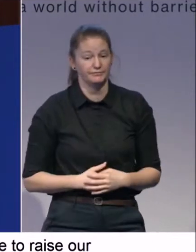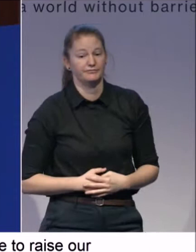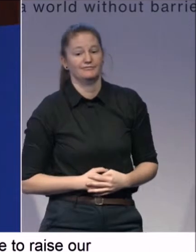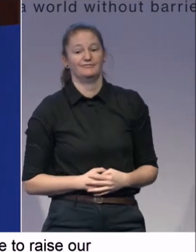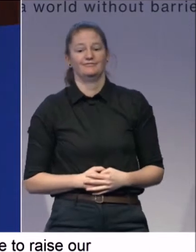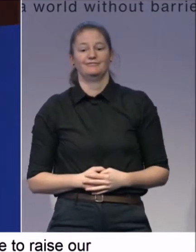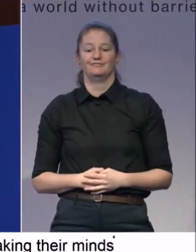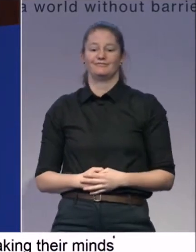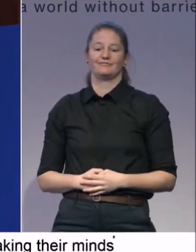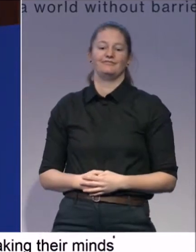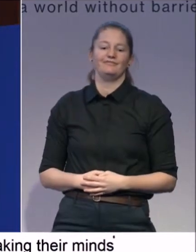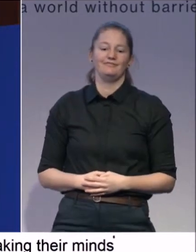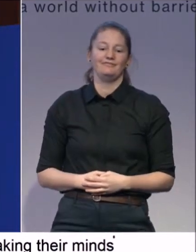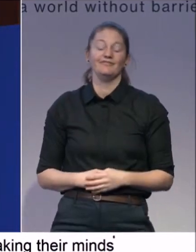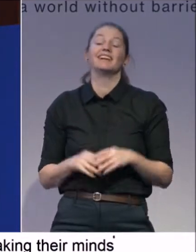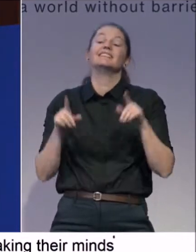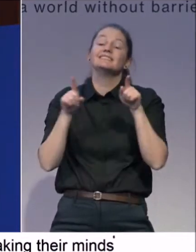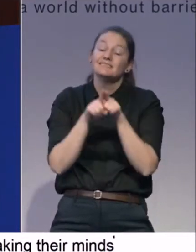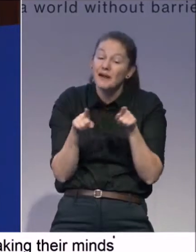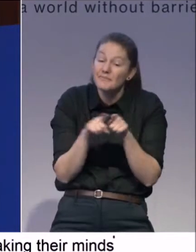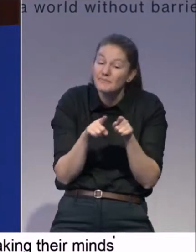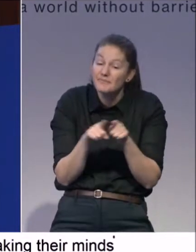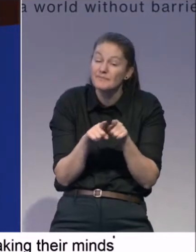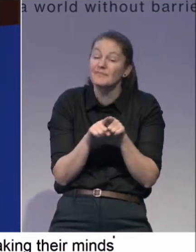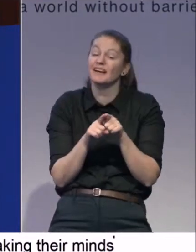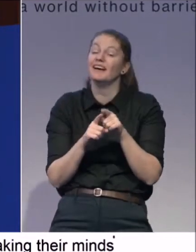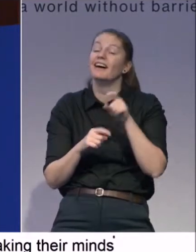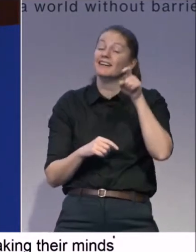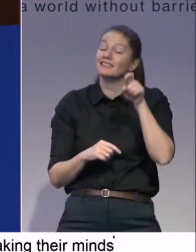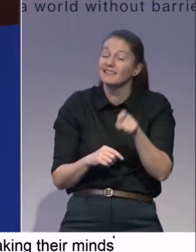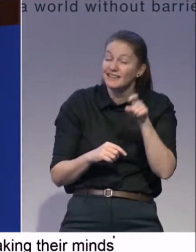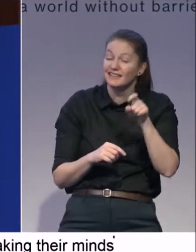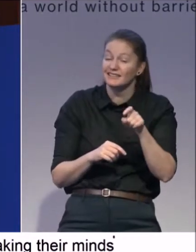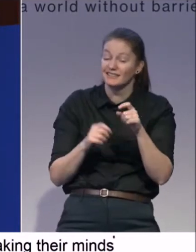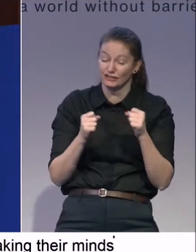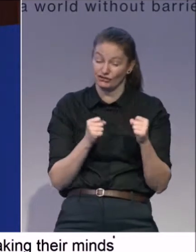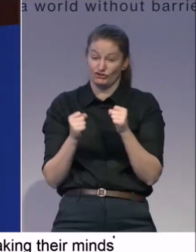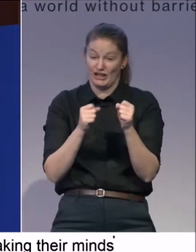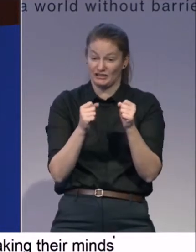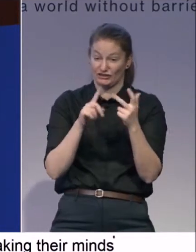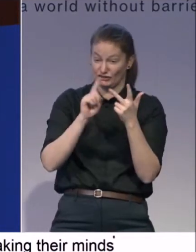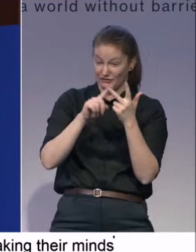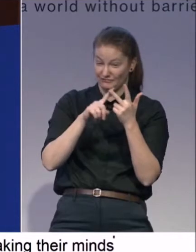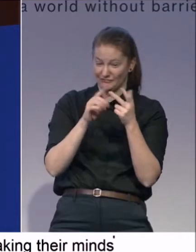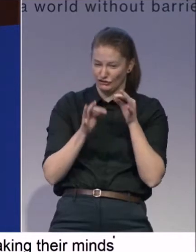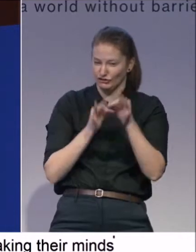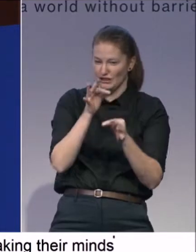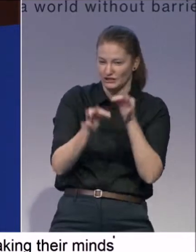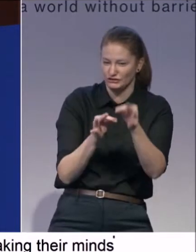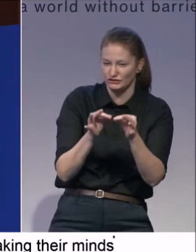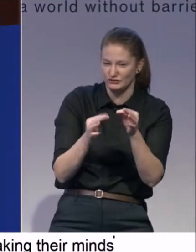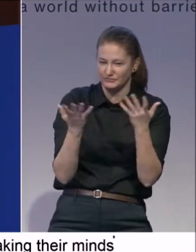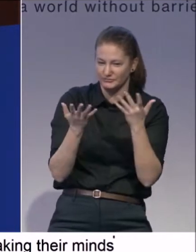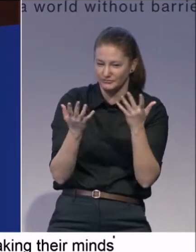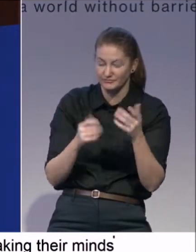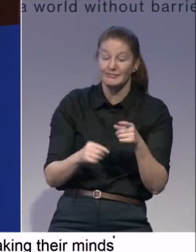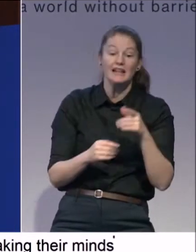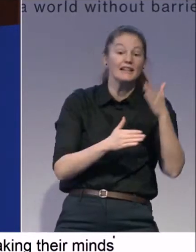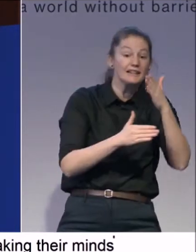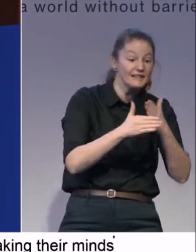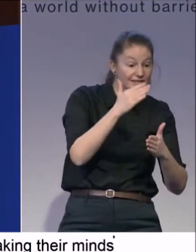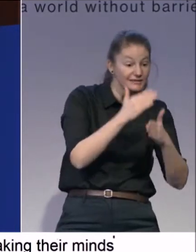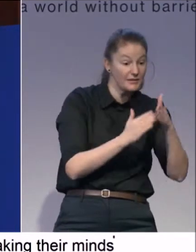the prejudice that one group of disability have on the other one, because this is a